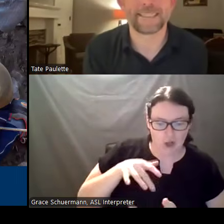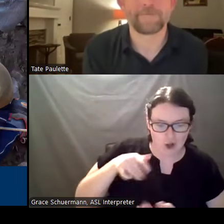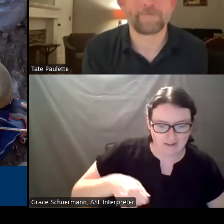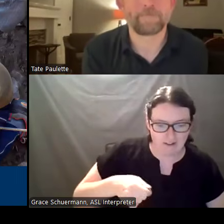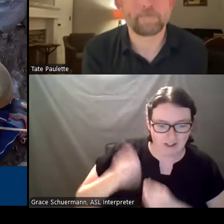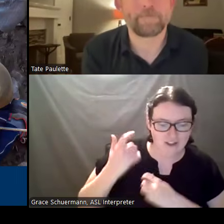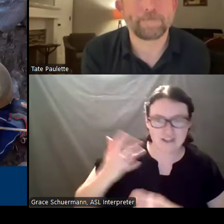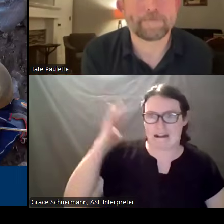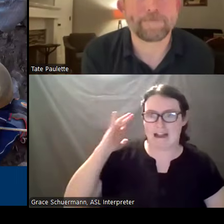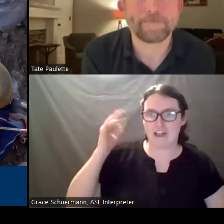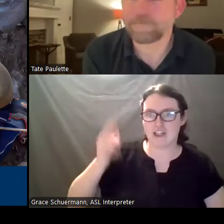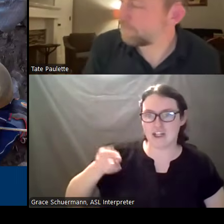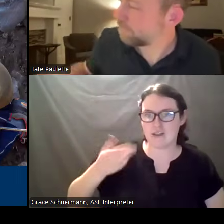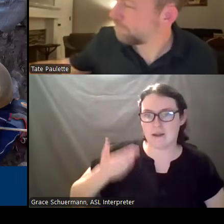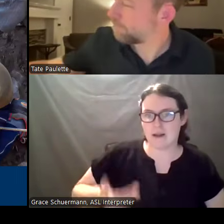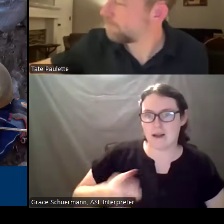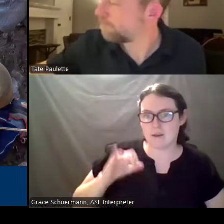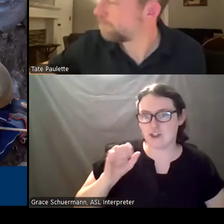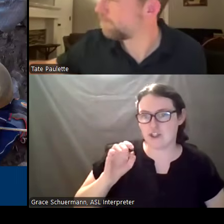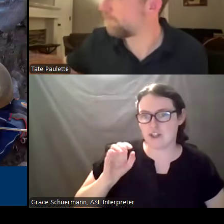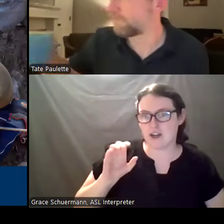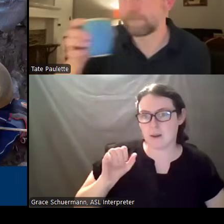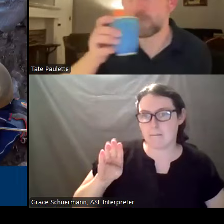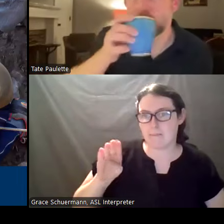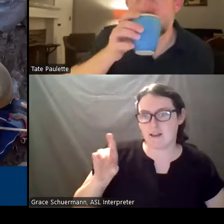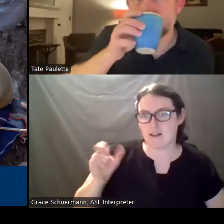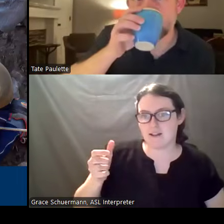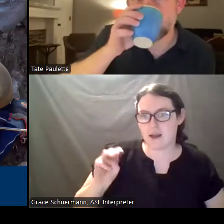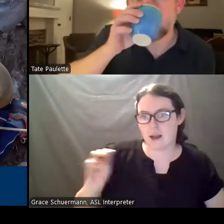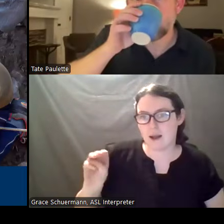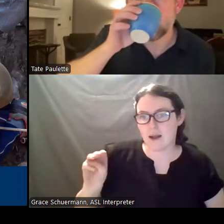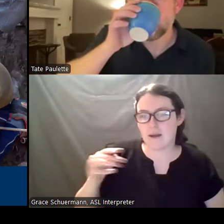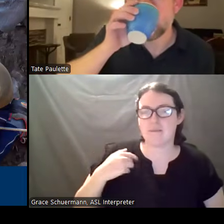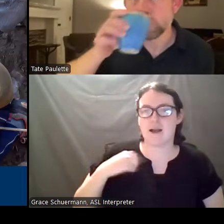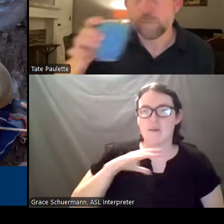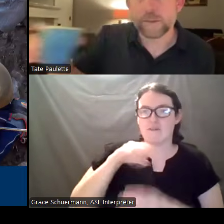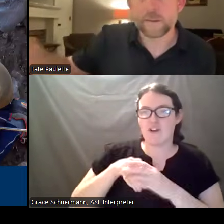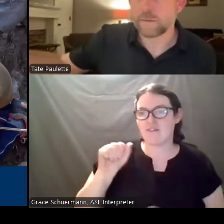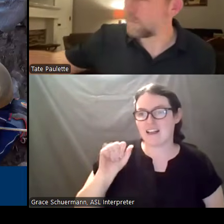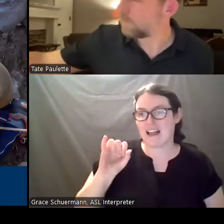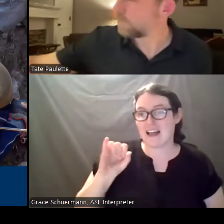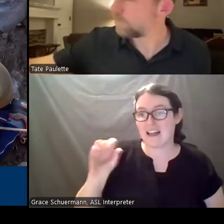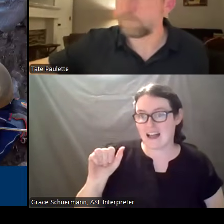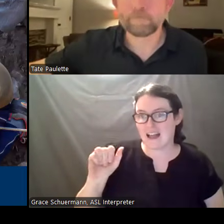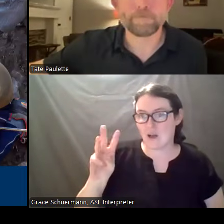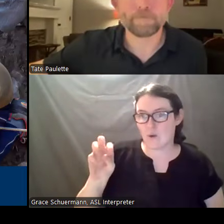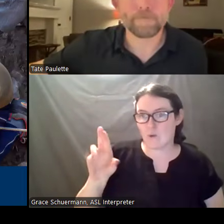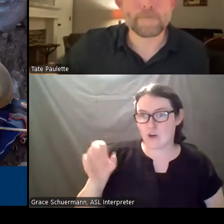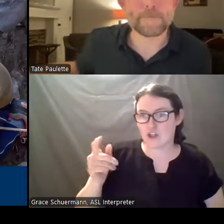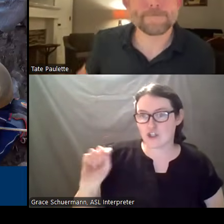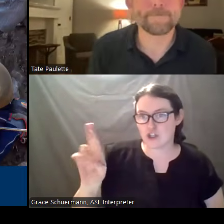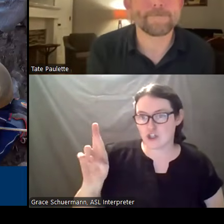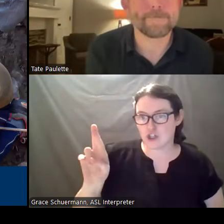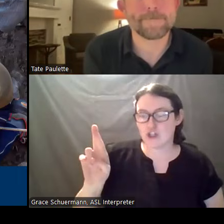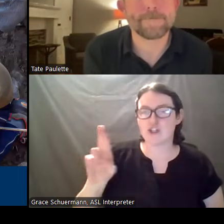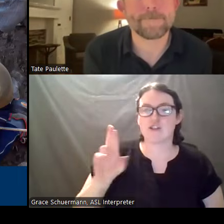Dahm. I'm an officer of the local Worcester, Massachusetts regional AIA chapter and a member of the Classics Department